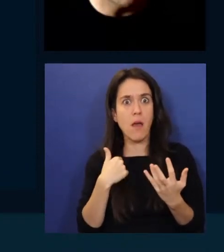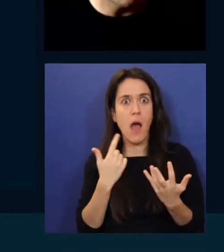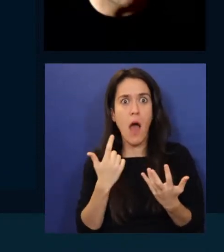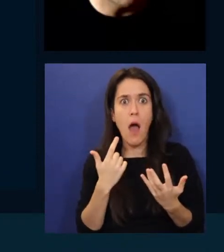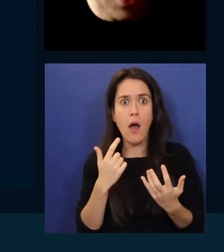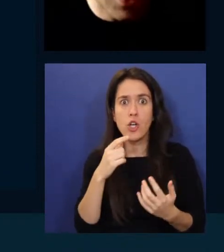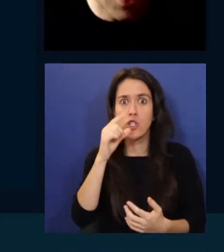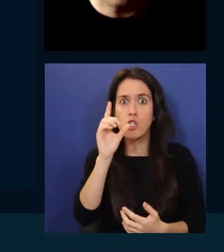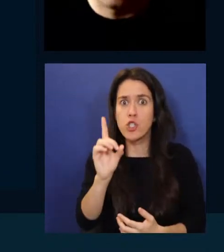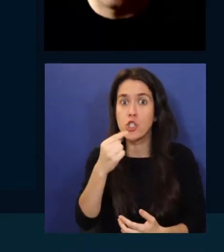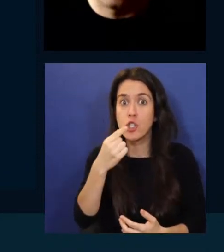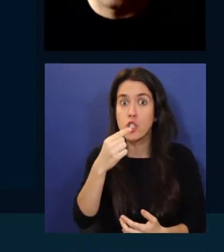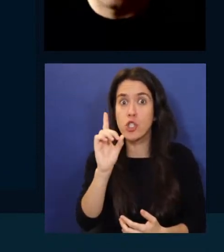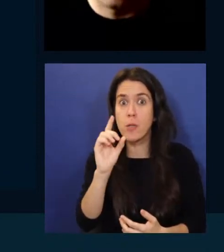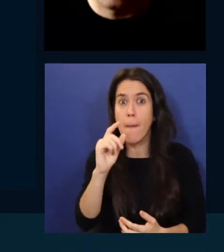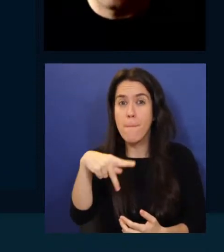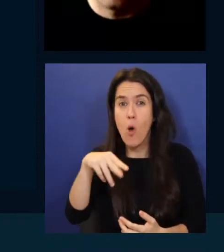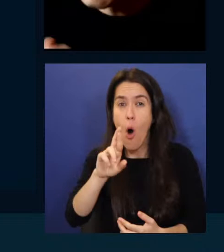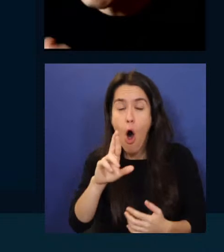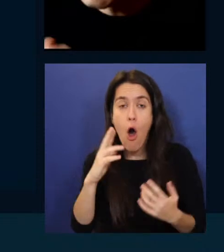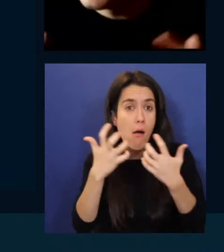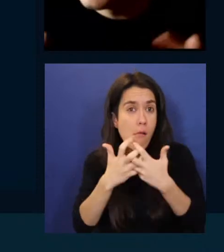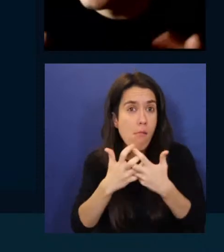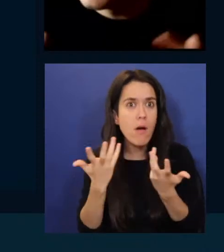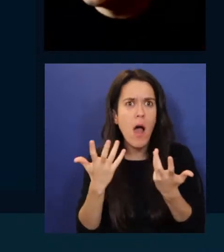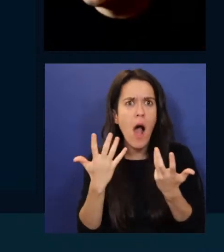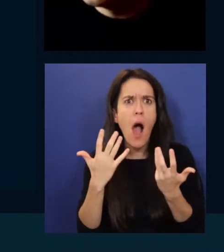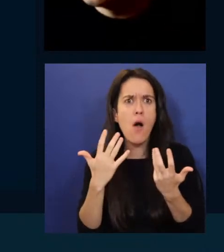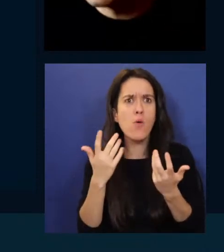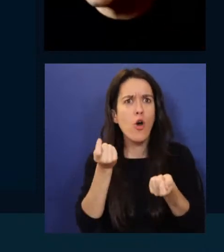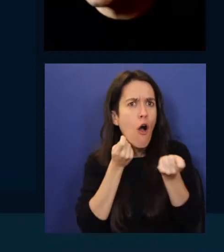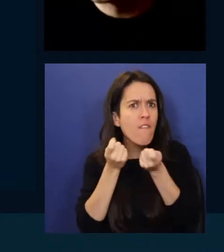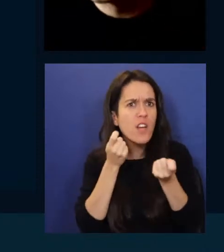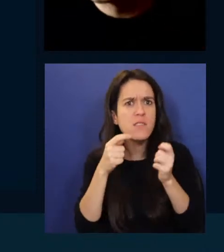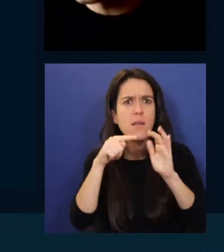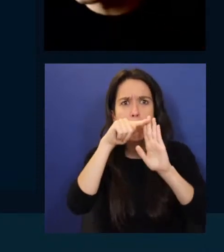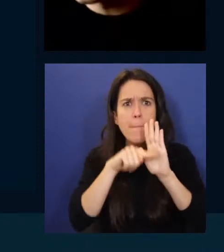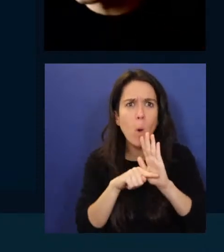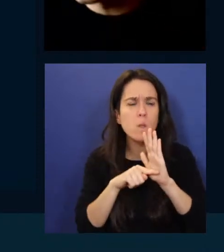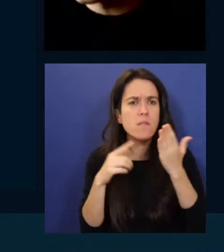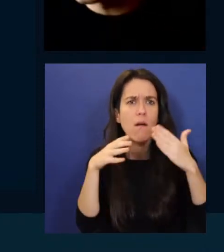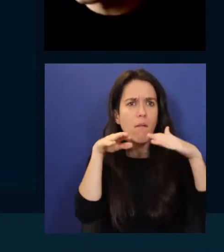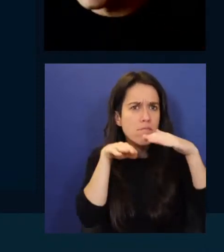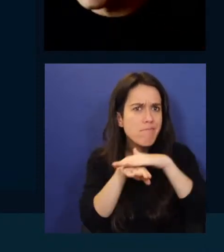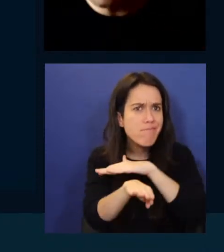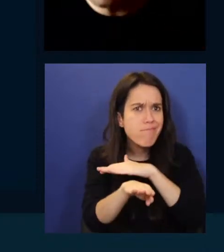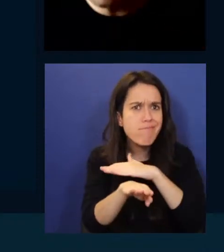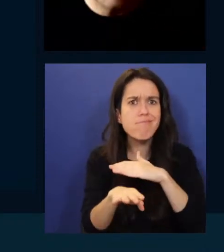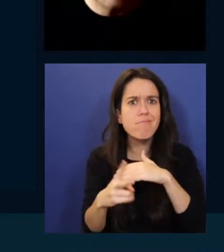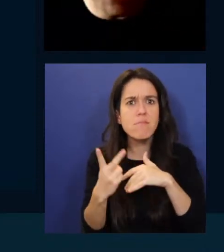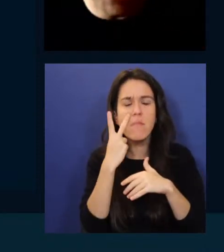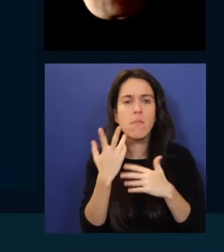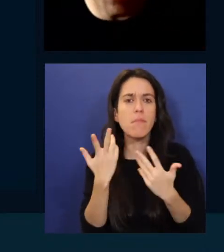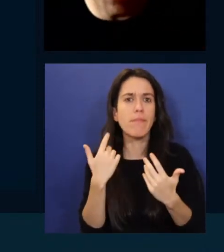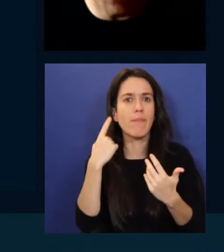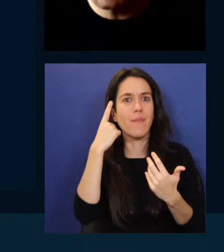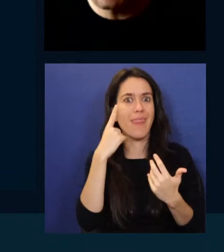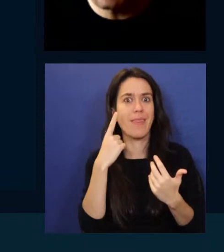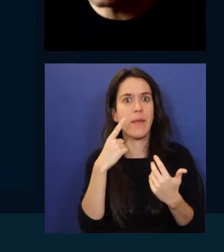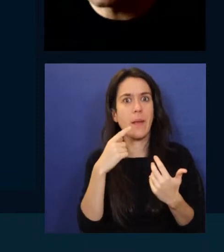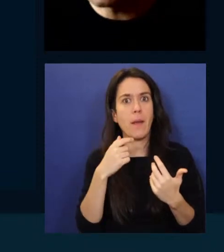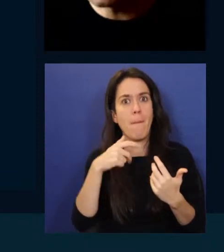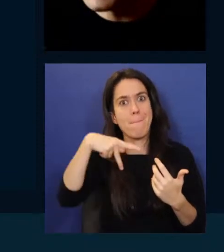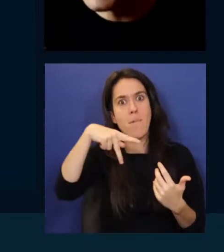was violated, how do I set governance policies of who can access what types of data, especially when it has PII information, can I do things